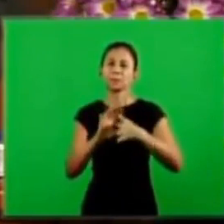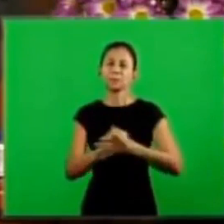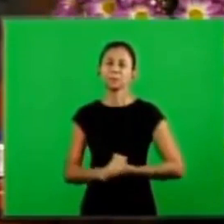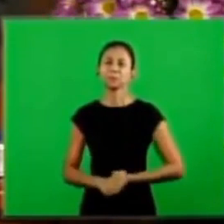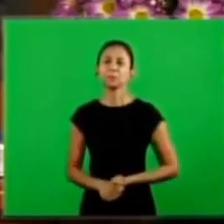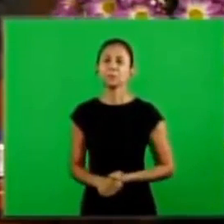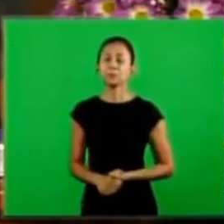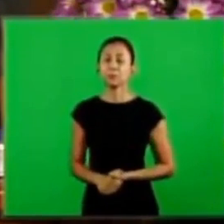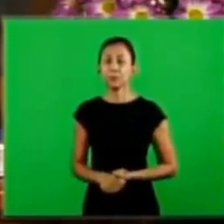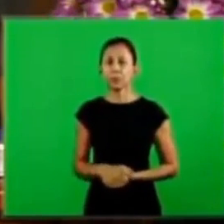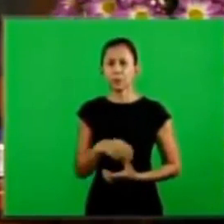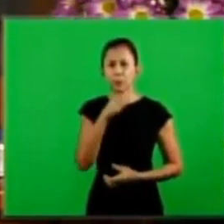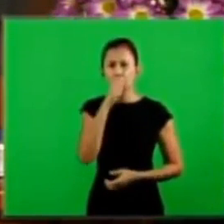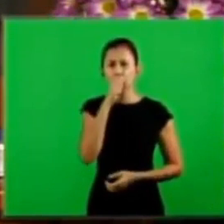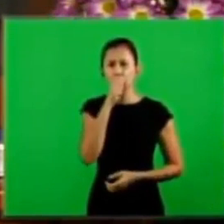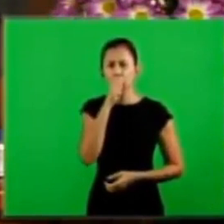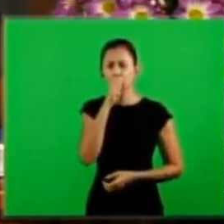fellowship.